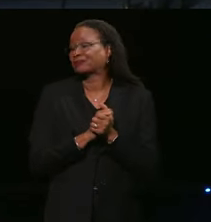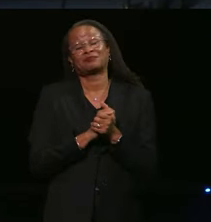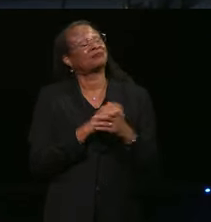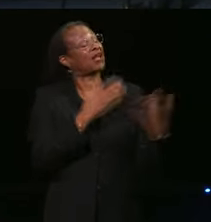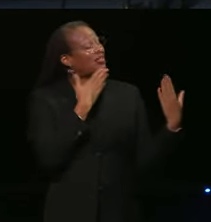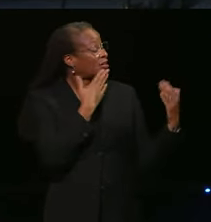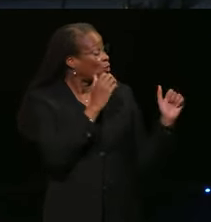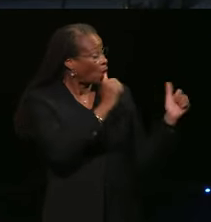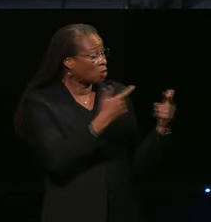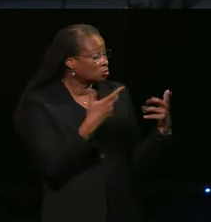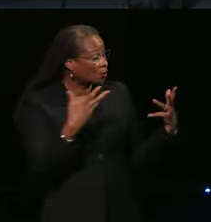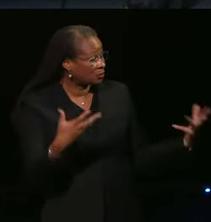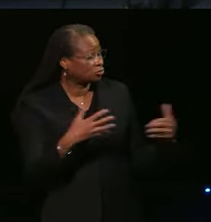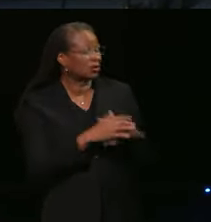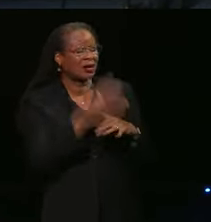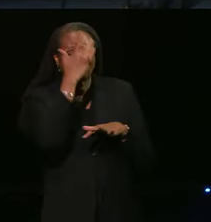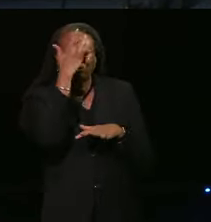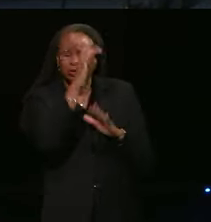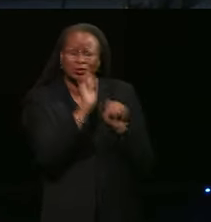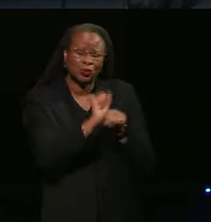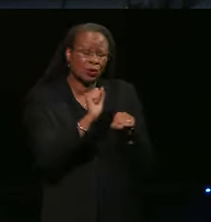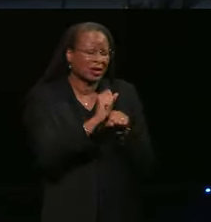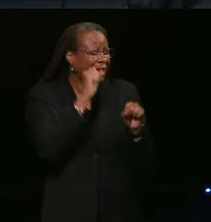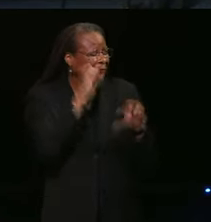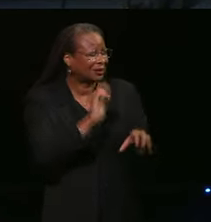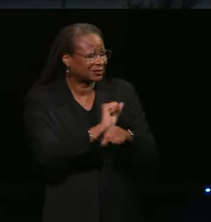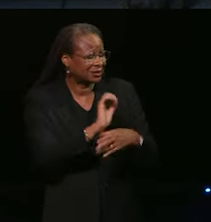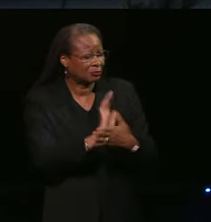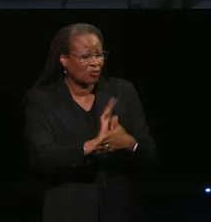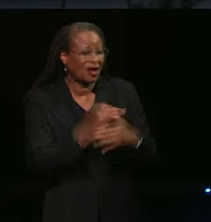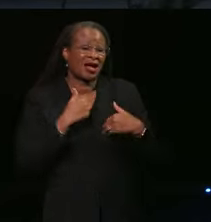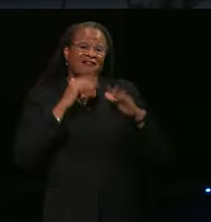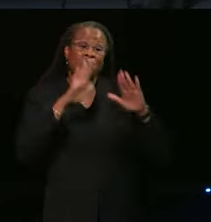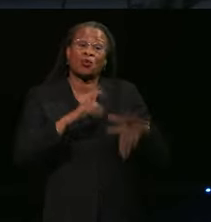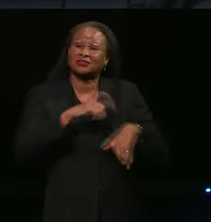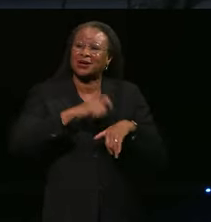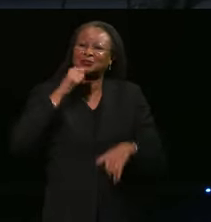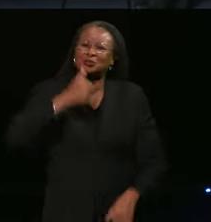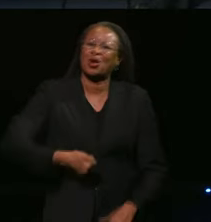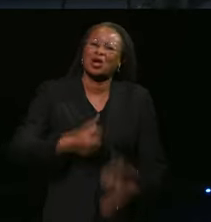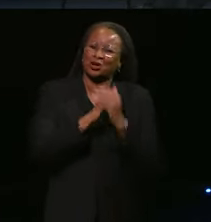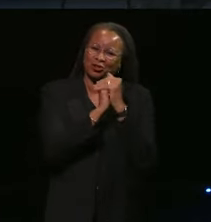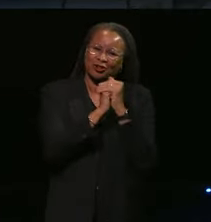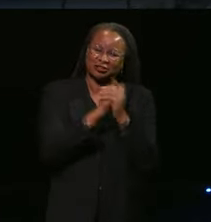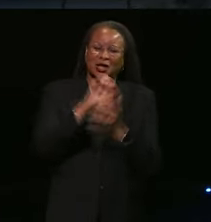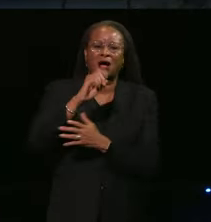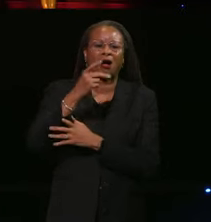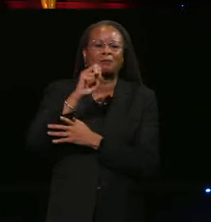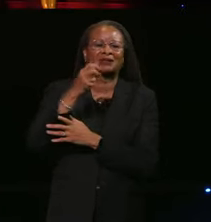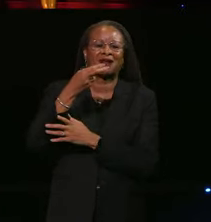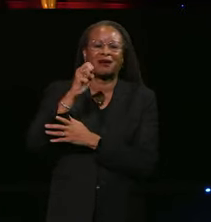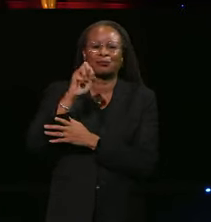you guys very much. Brilliant work, an amazing movie. Have a wonderful time tomorrow. Congratulations, Oppenheimer. Thank you.